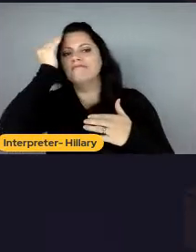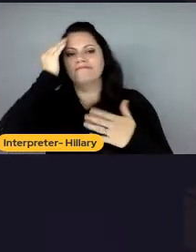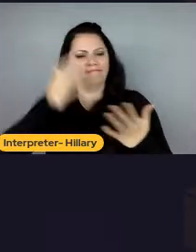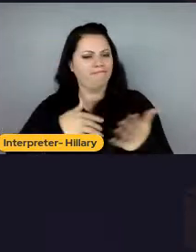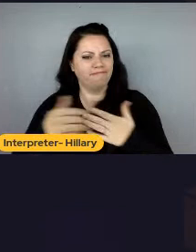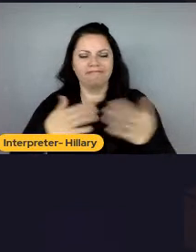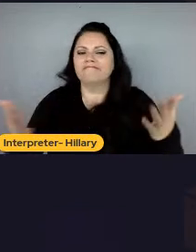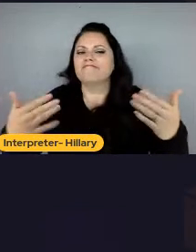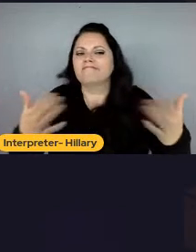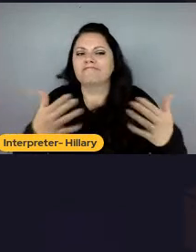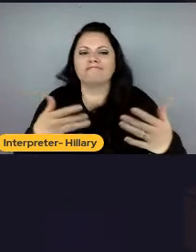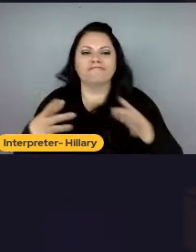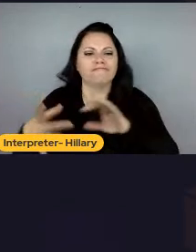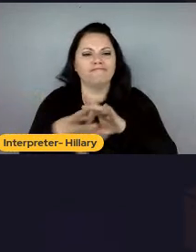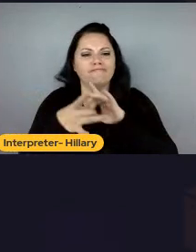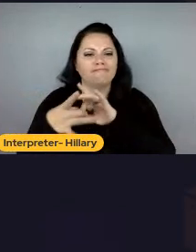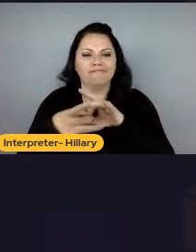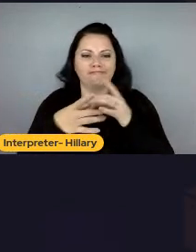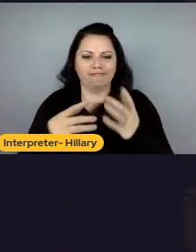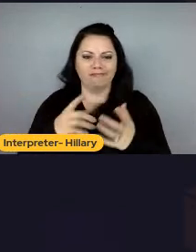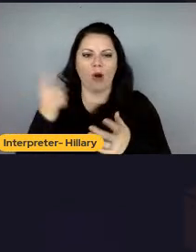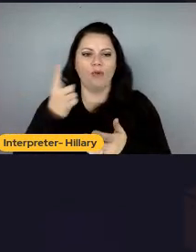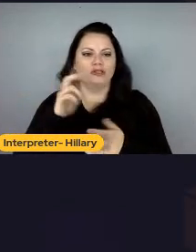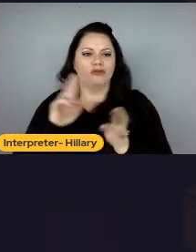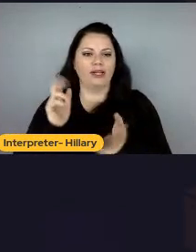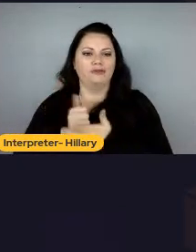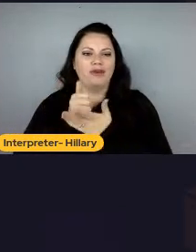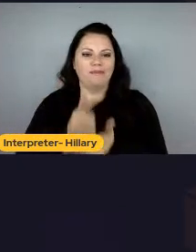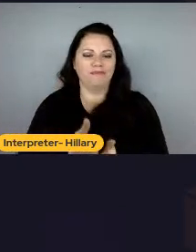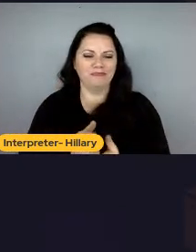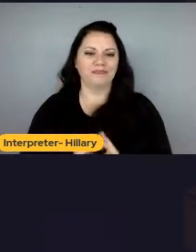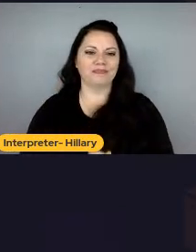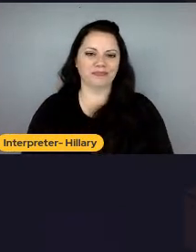are always ready to lend a helping hand.